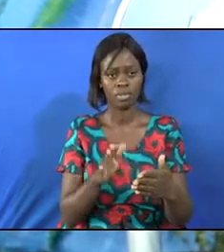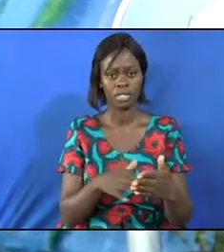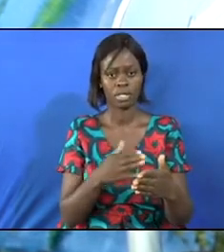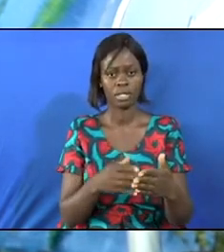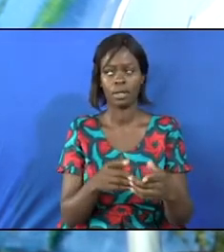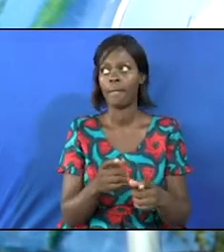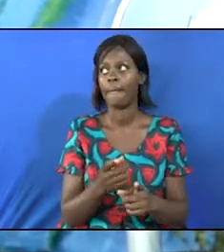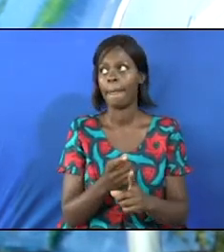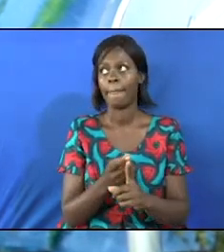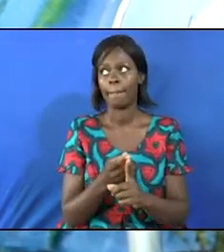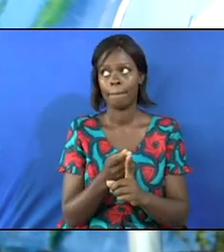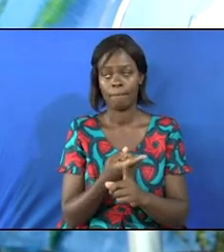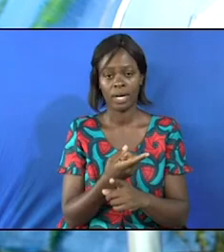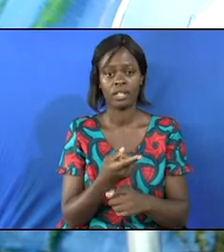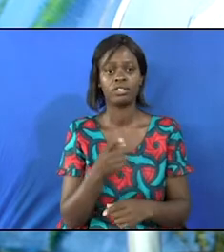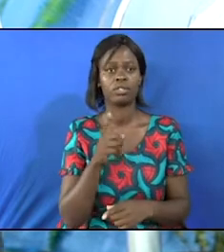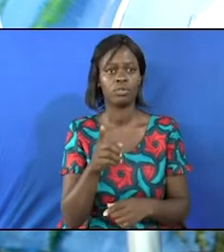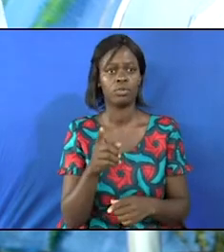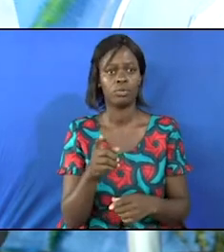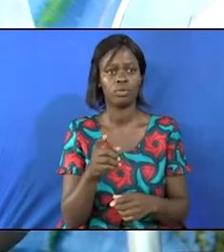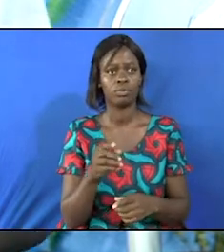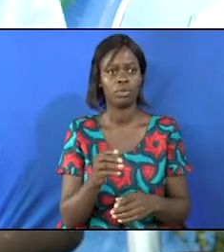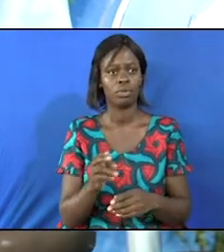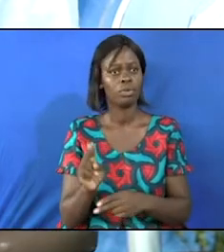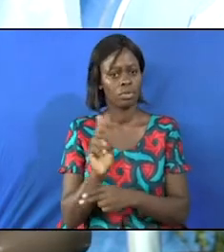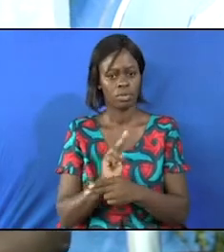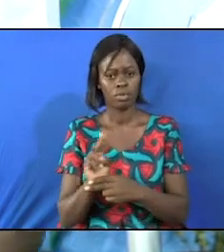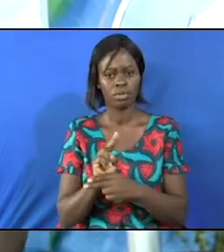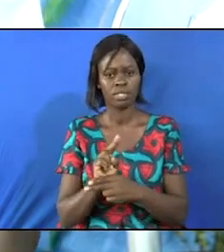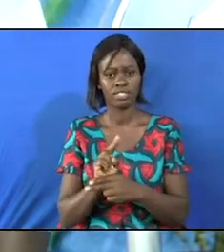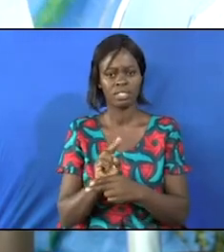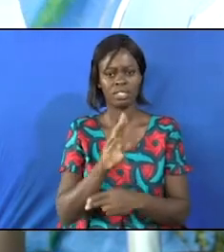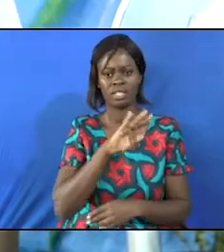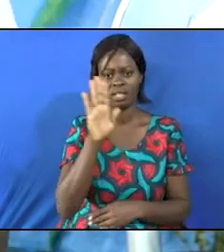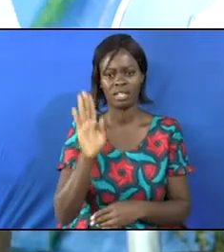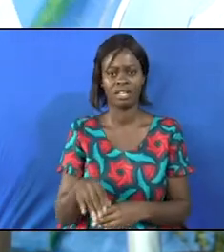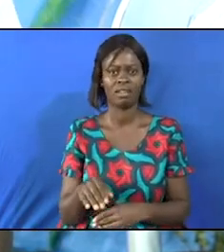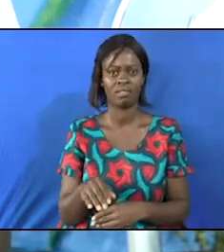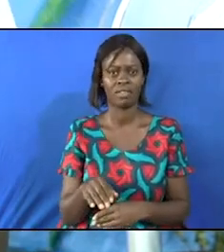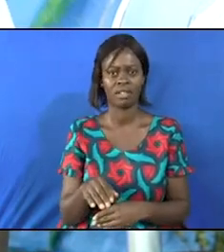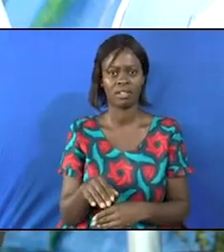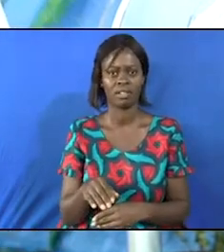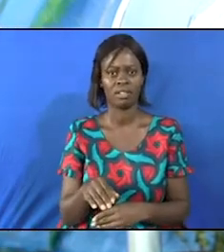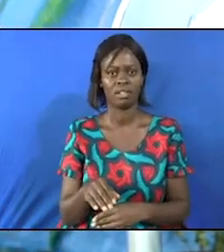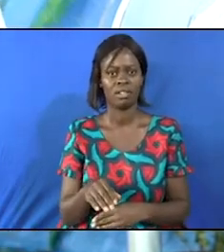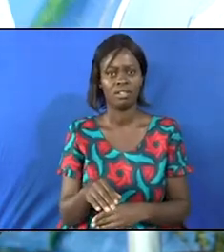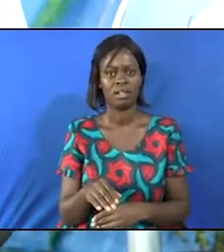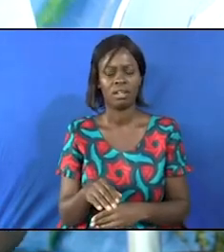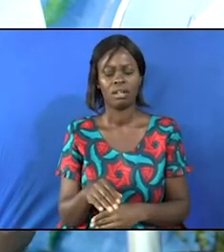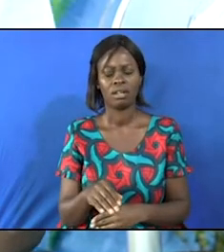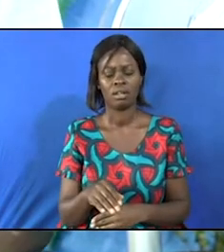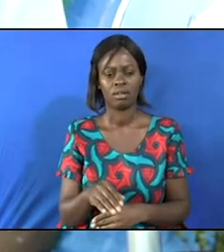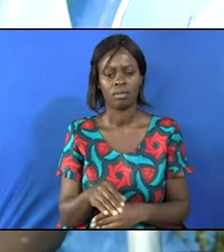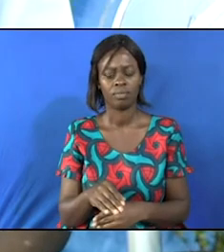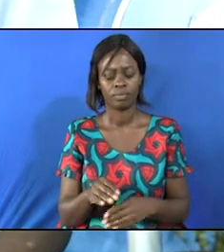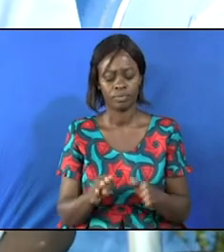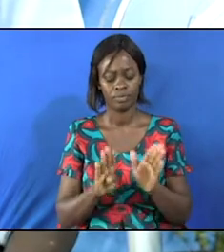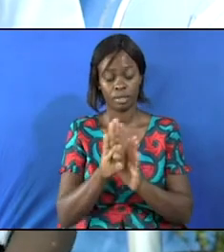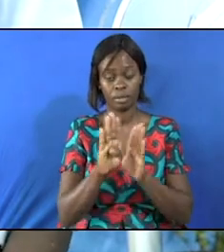that the instrument has gone out of tune. The Bible tells us about such an incident. The book of